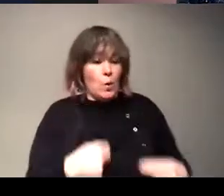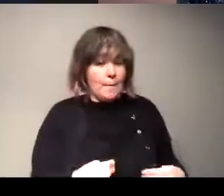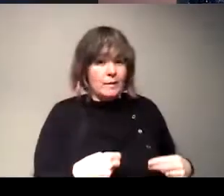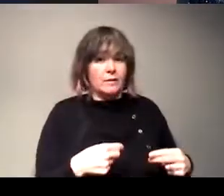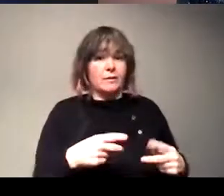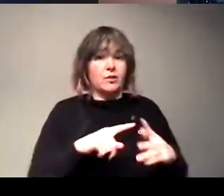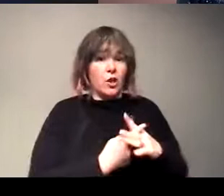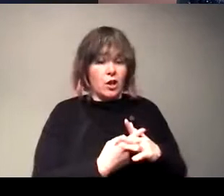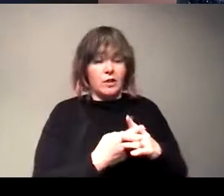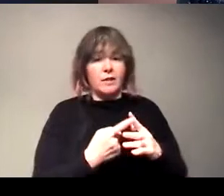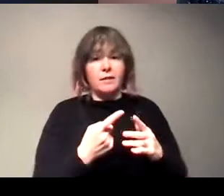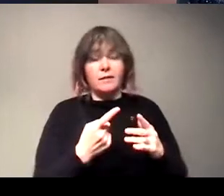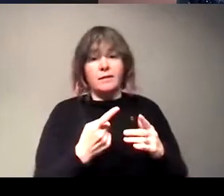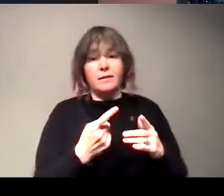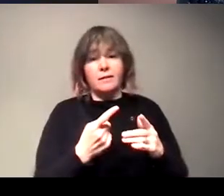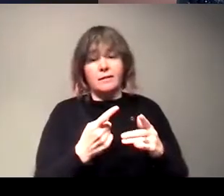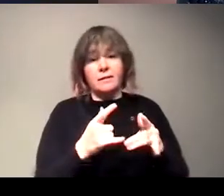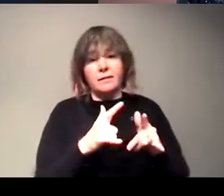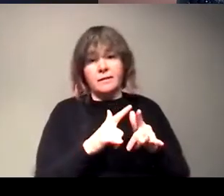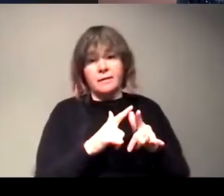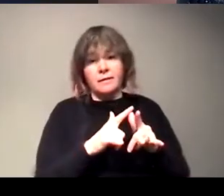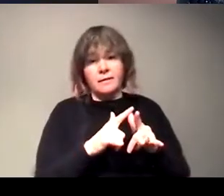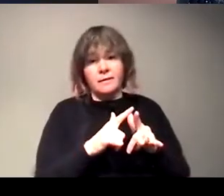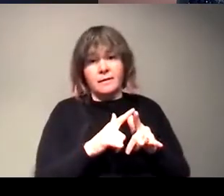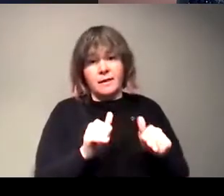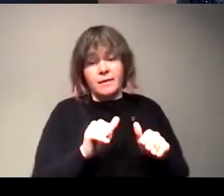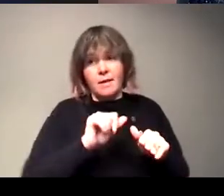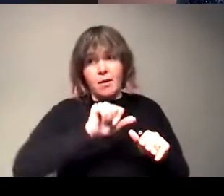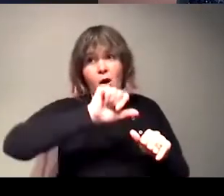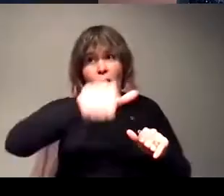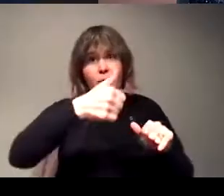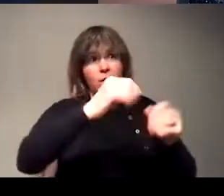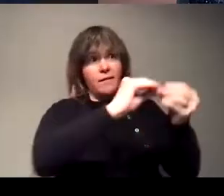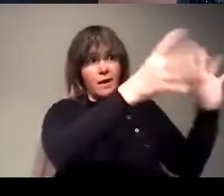started simultaneously, you know, in other parts of the galaxy, and then